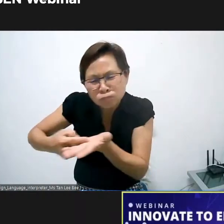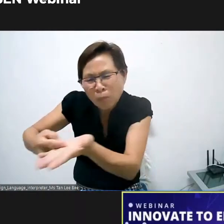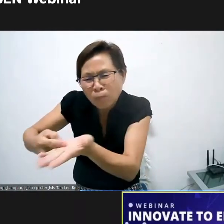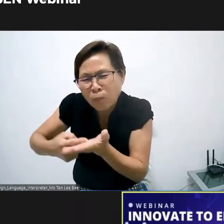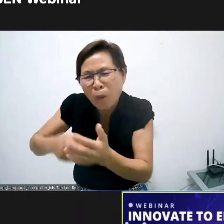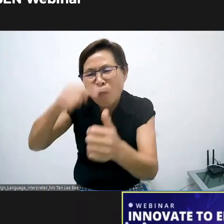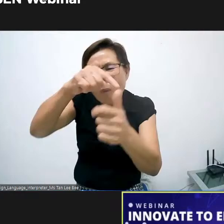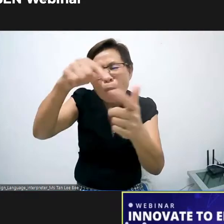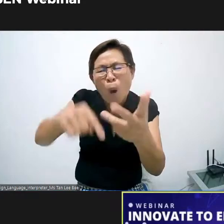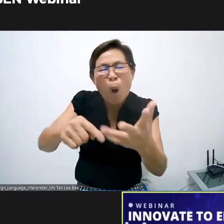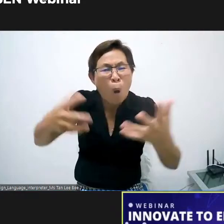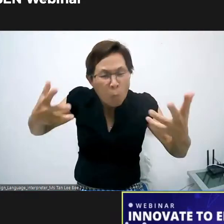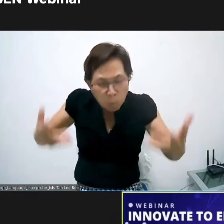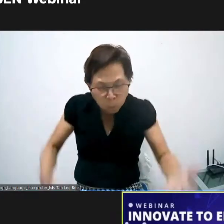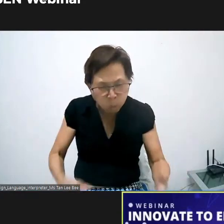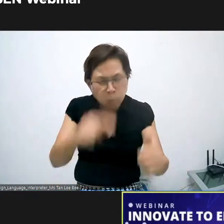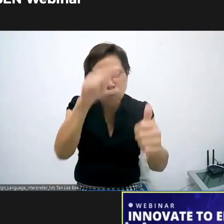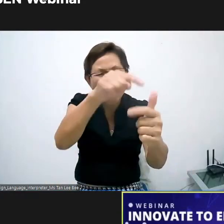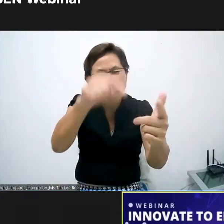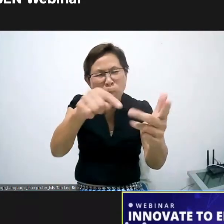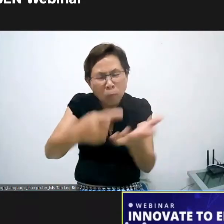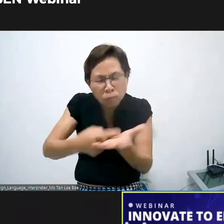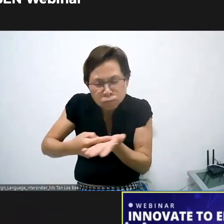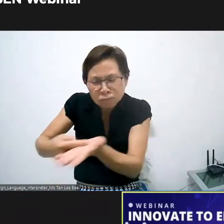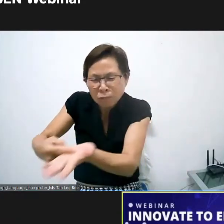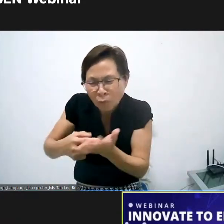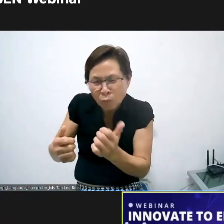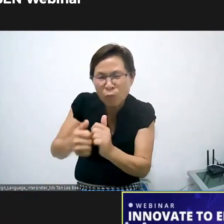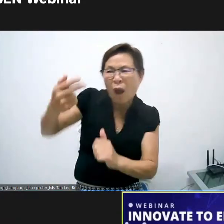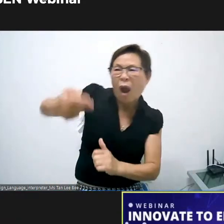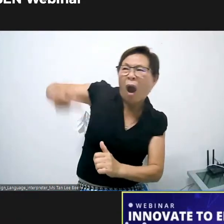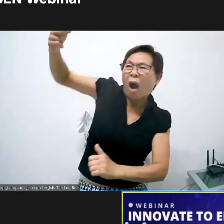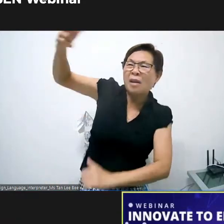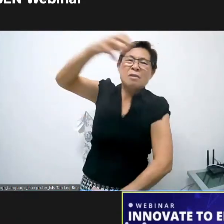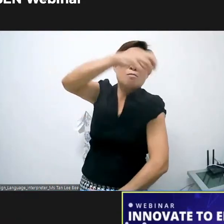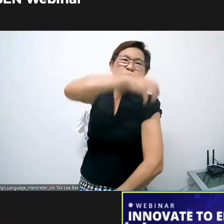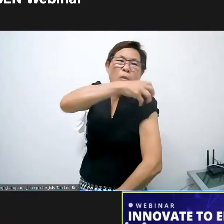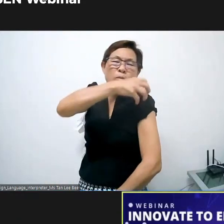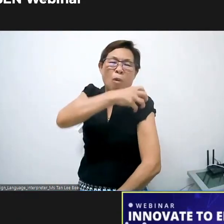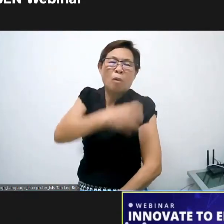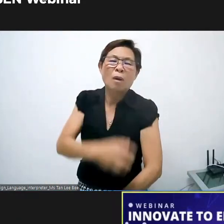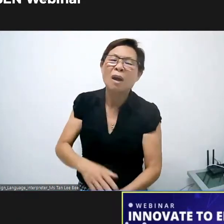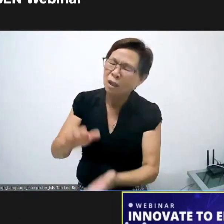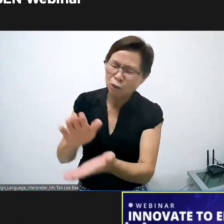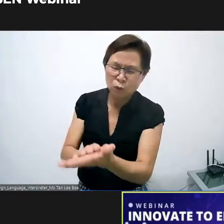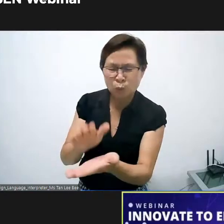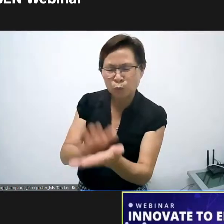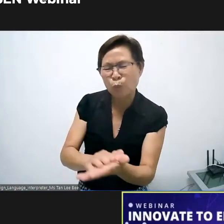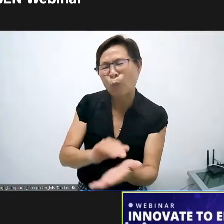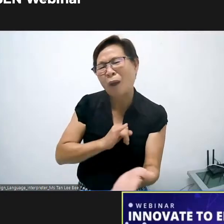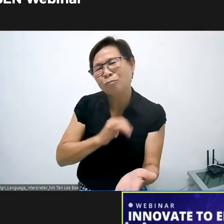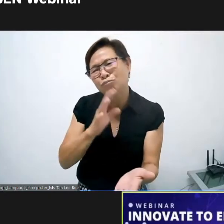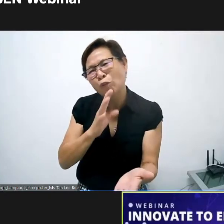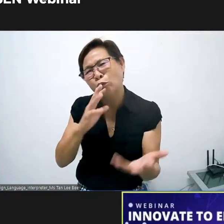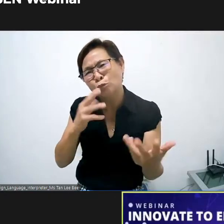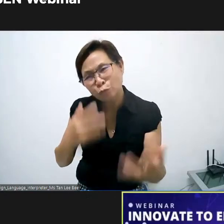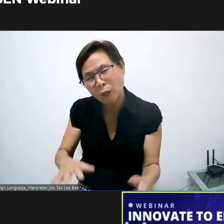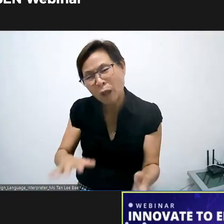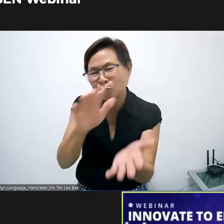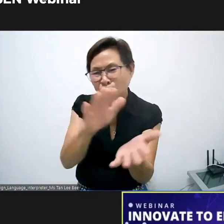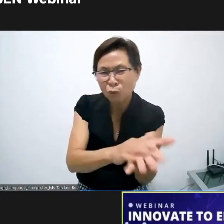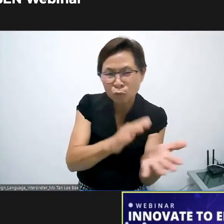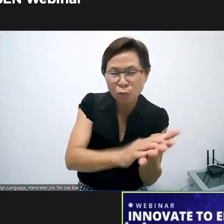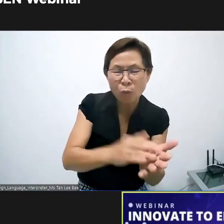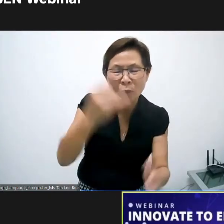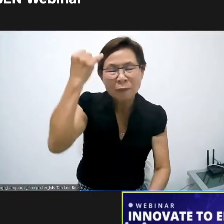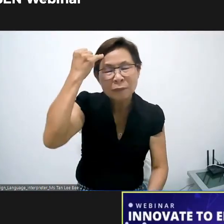big heavy things to discuss with the higher level. But then among schools, as I mentioned, because the